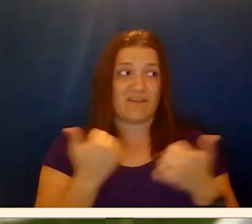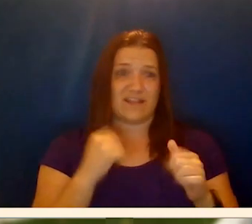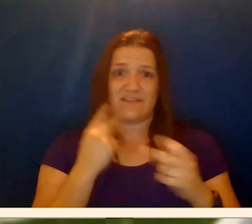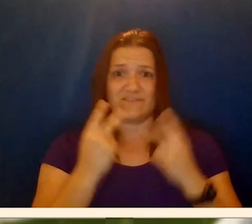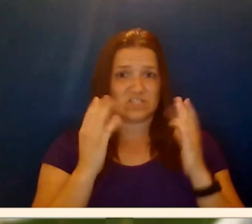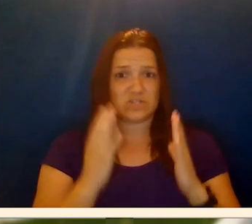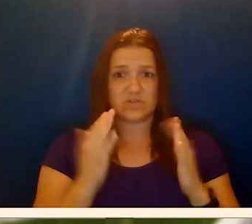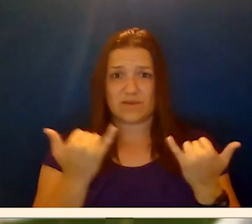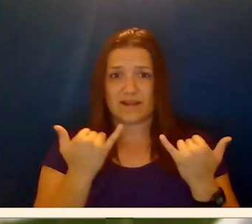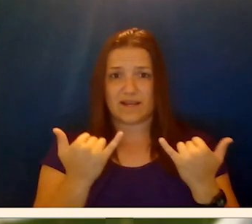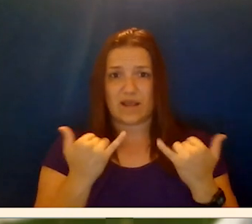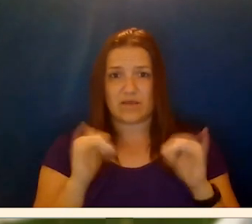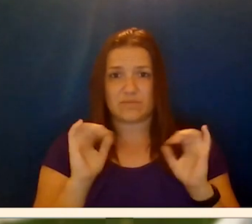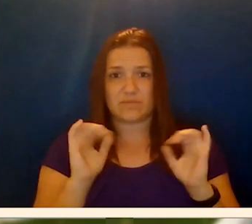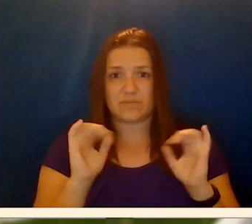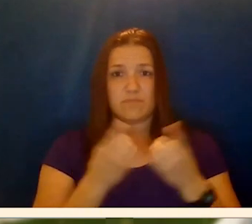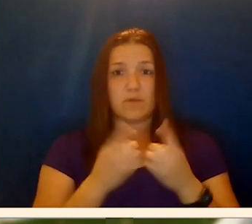in the ED right now, but literally